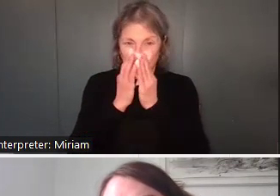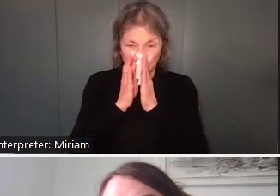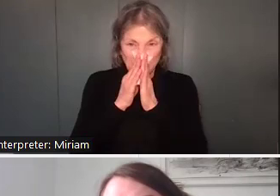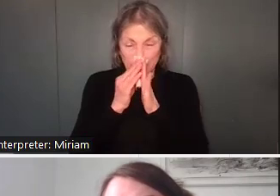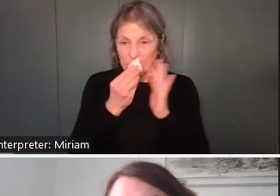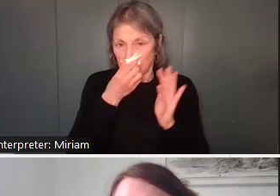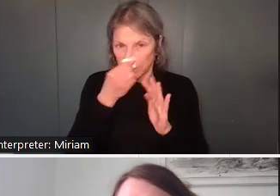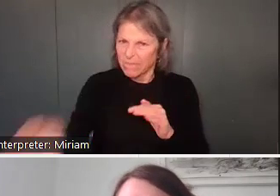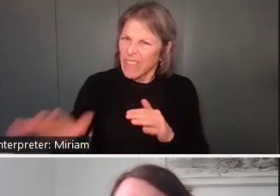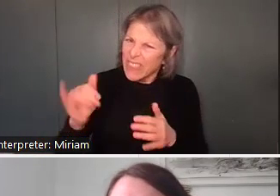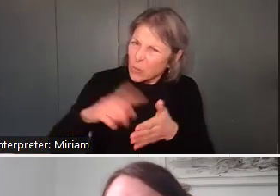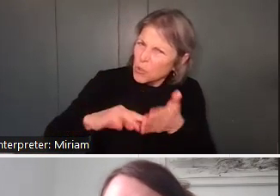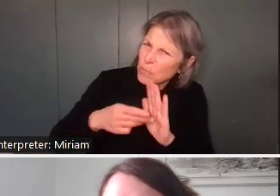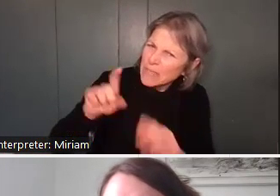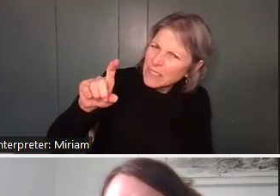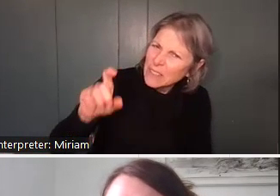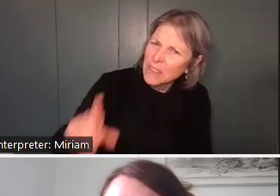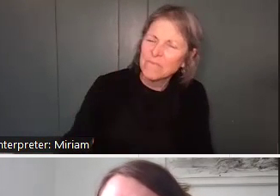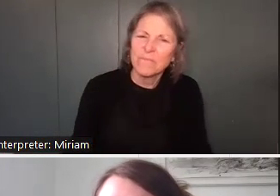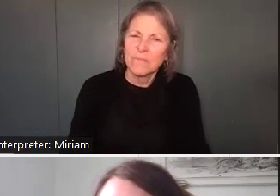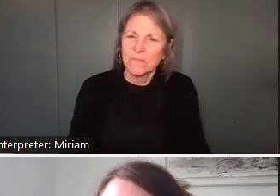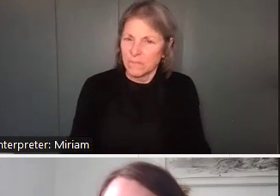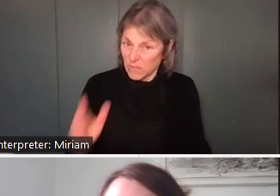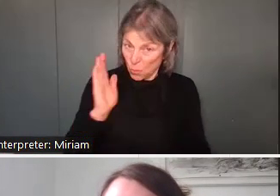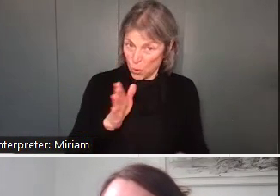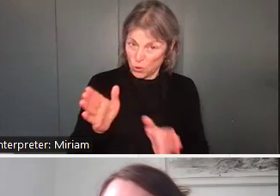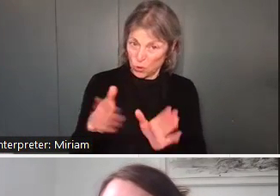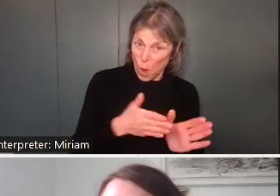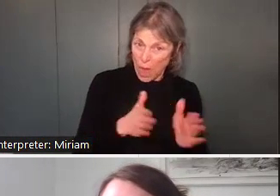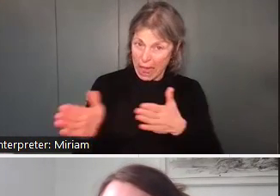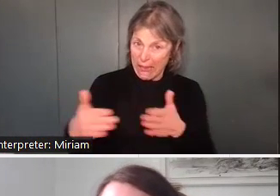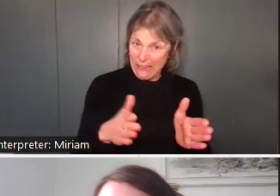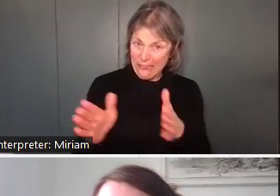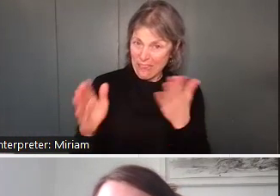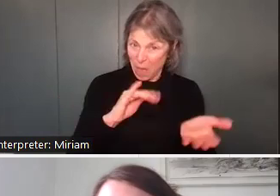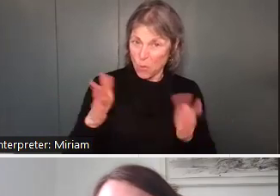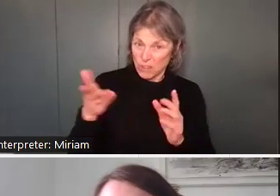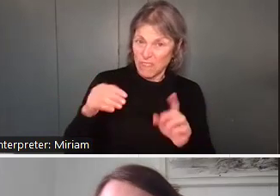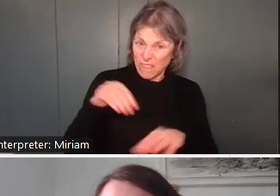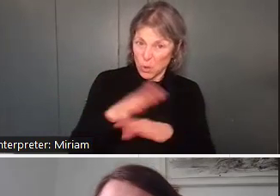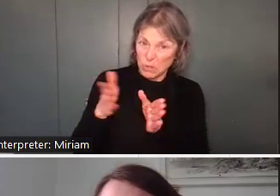I mean, is that what you mean? Like, they would sway the way we.